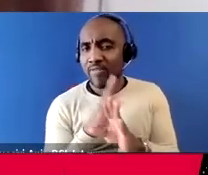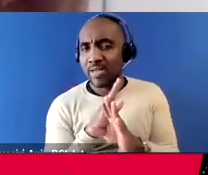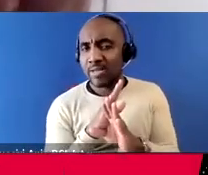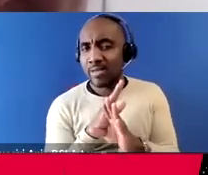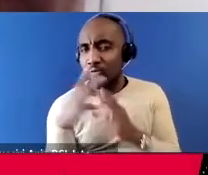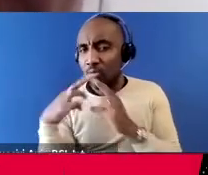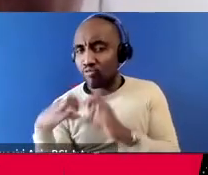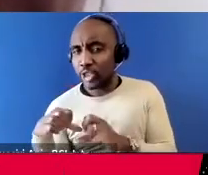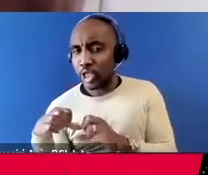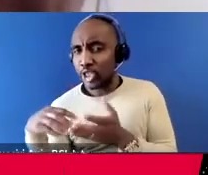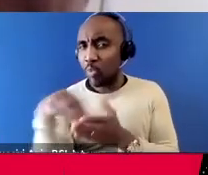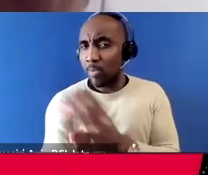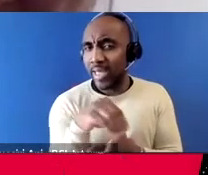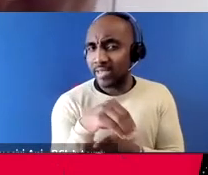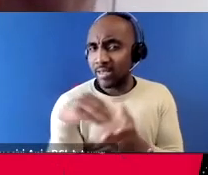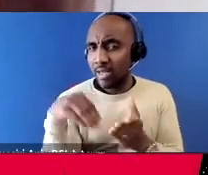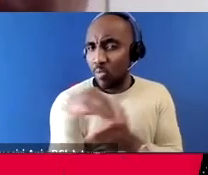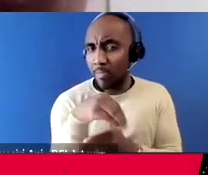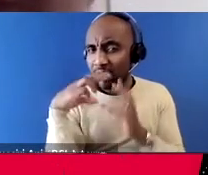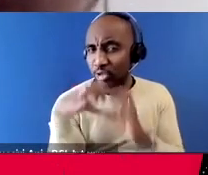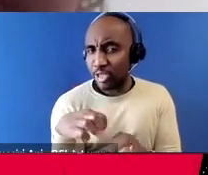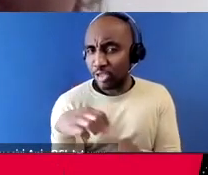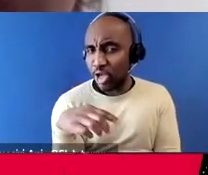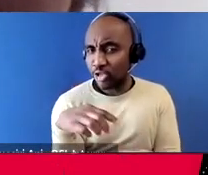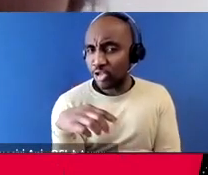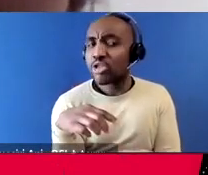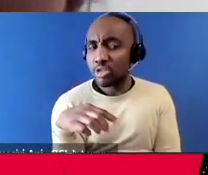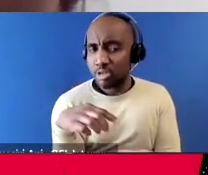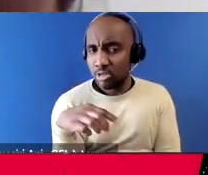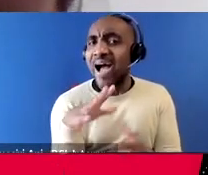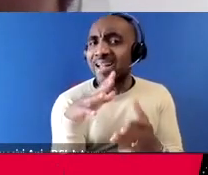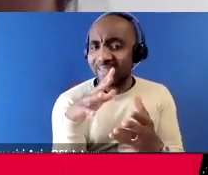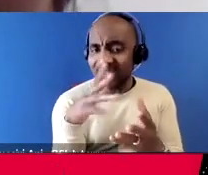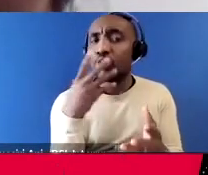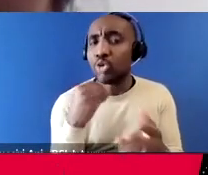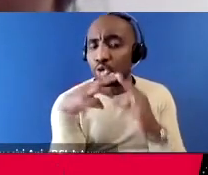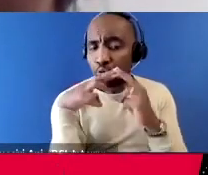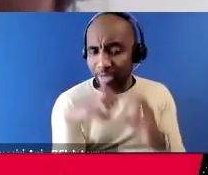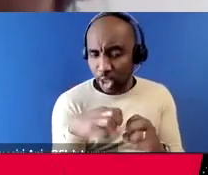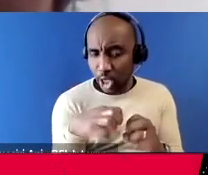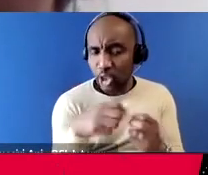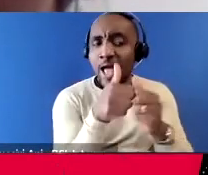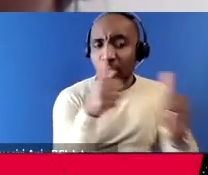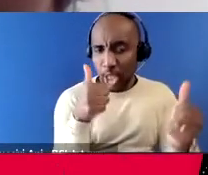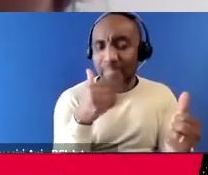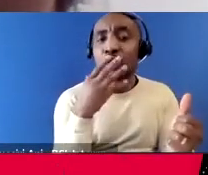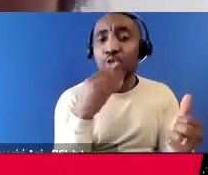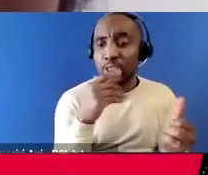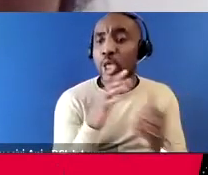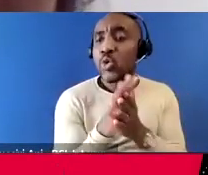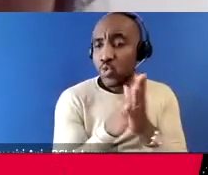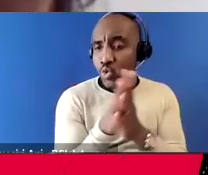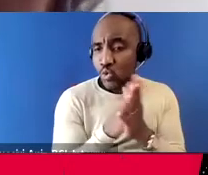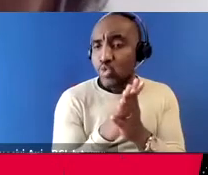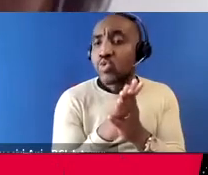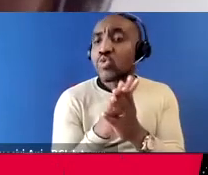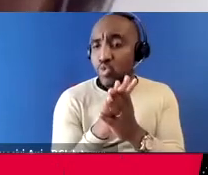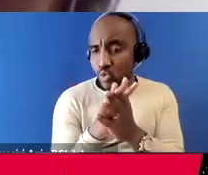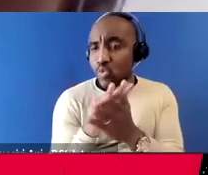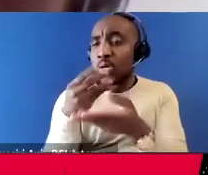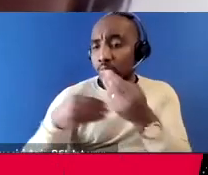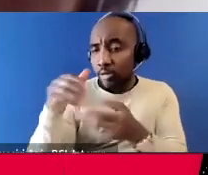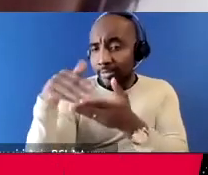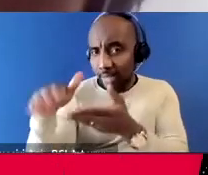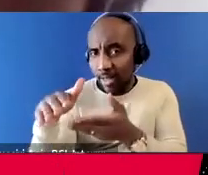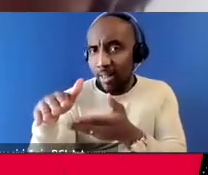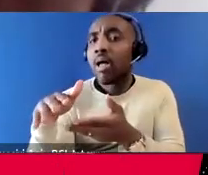the money. And one of the things that I'm quite interested in the UK case is what it would take for other